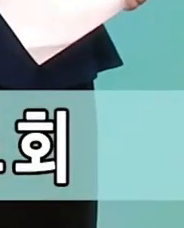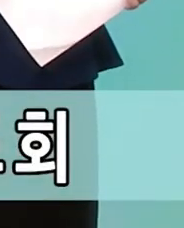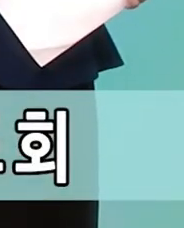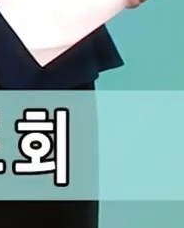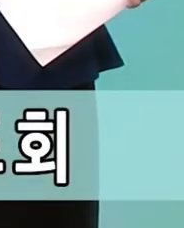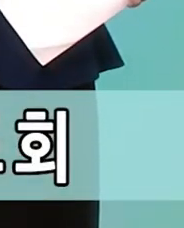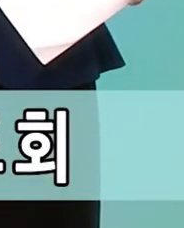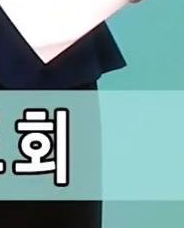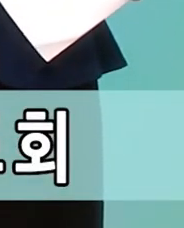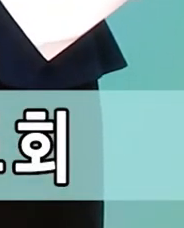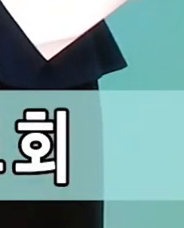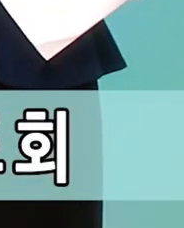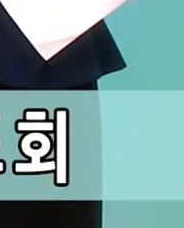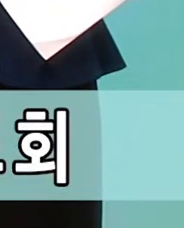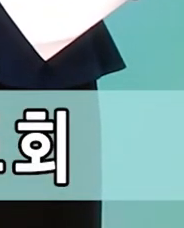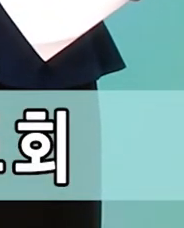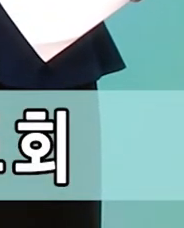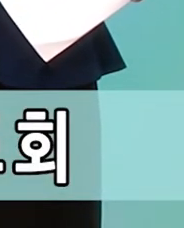located